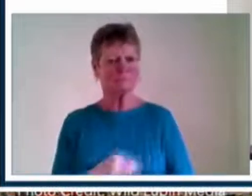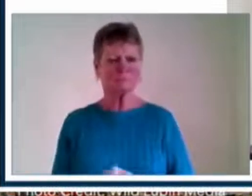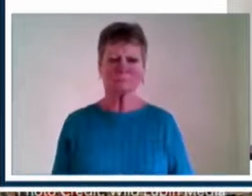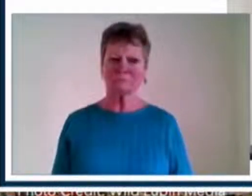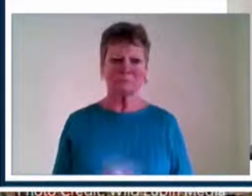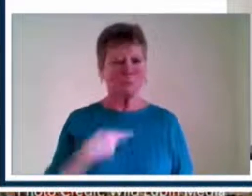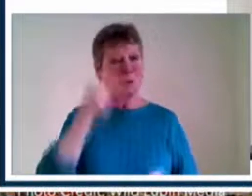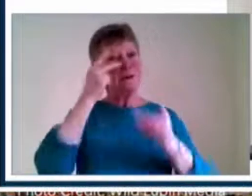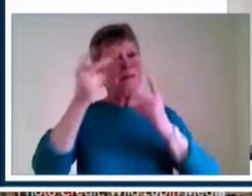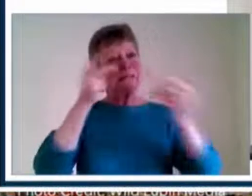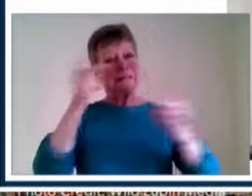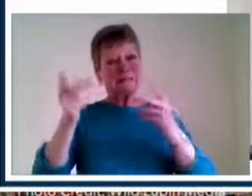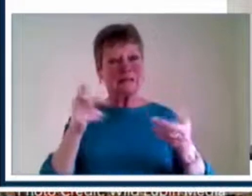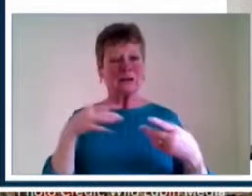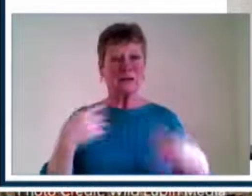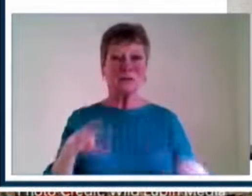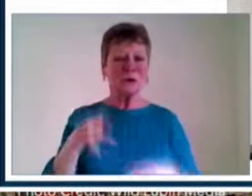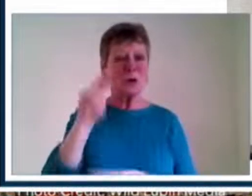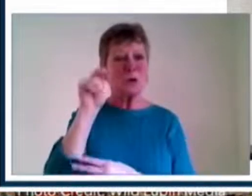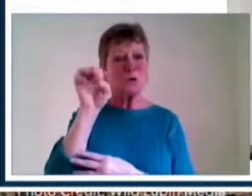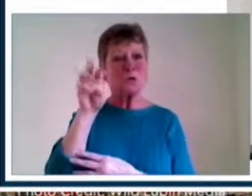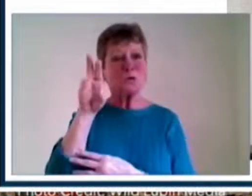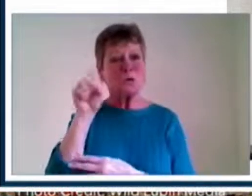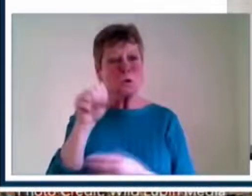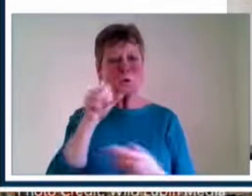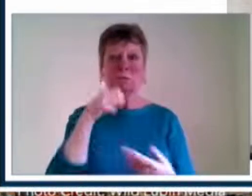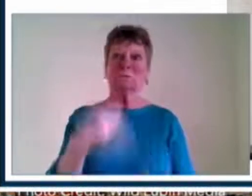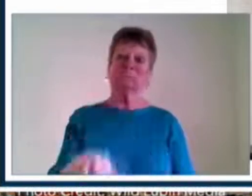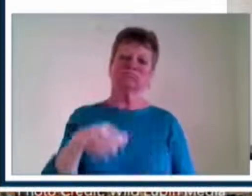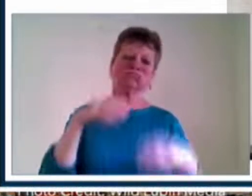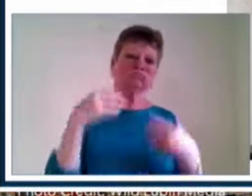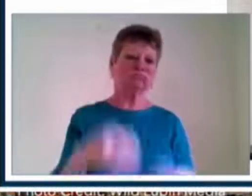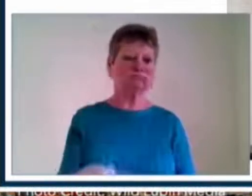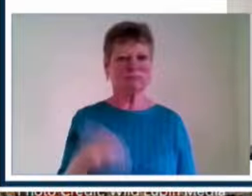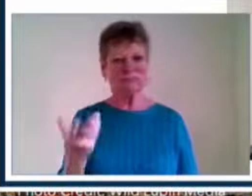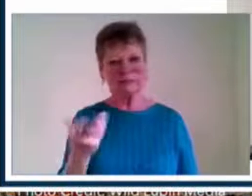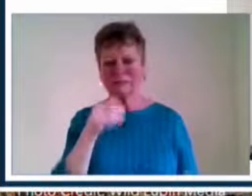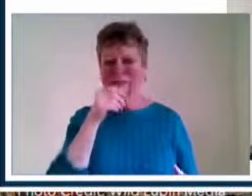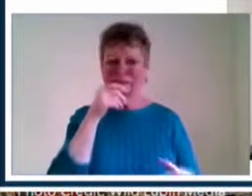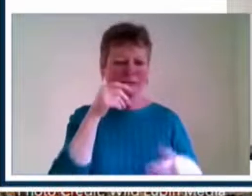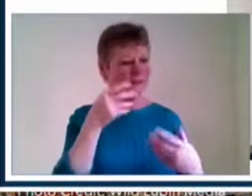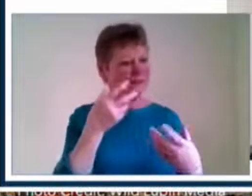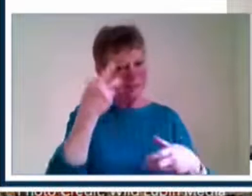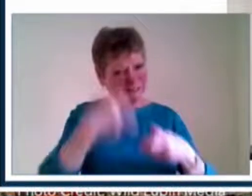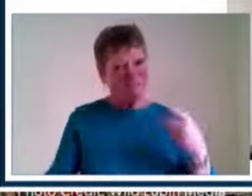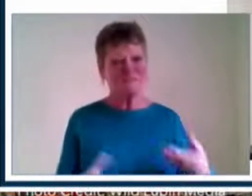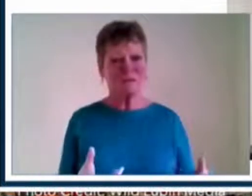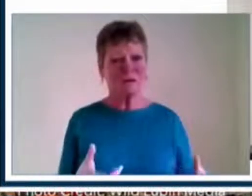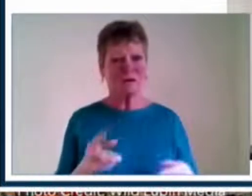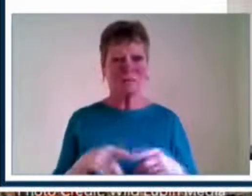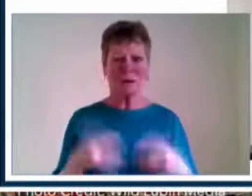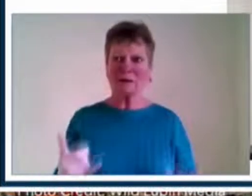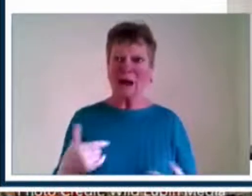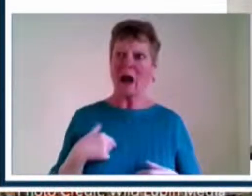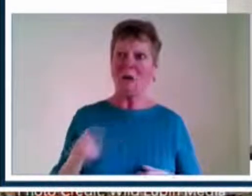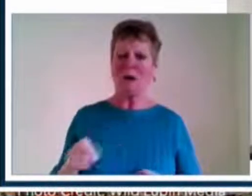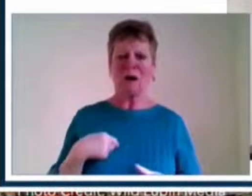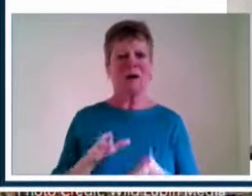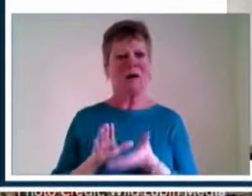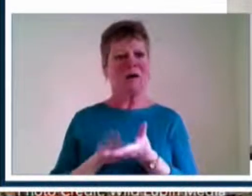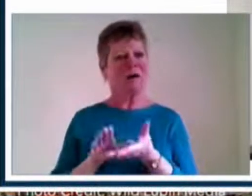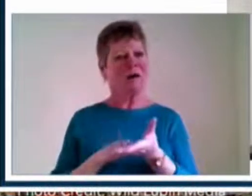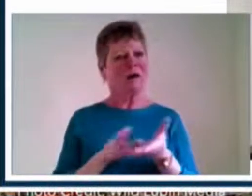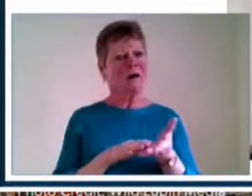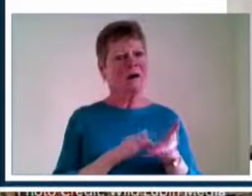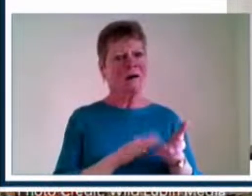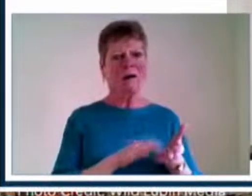all around us every day. We can stop for a moment and be proud of what has been accomplished here in Nova Scotia with boosters. There's more